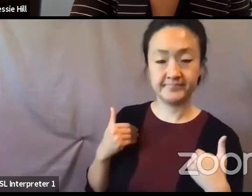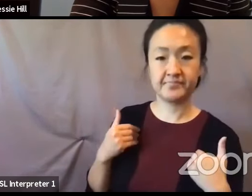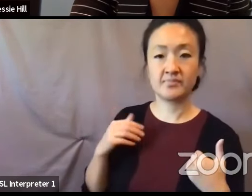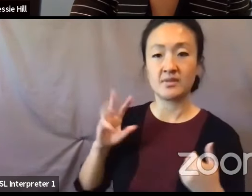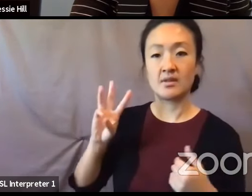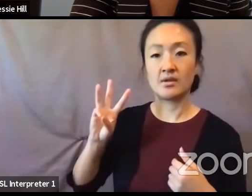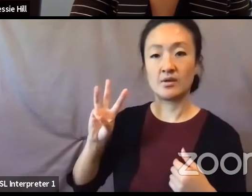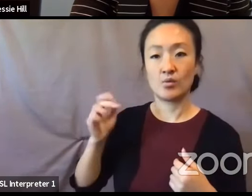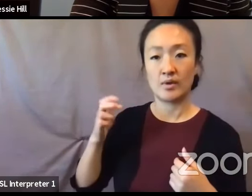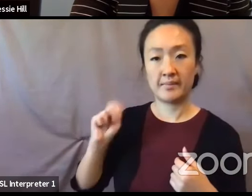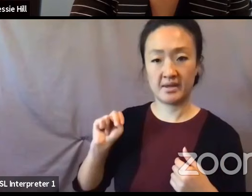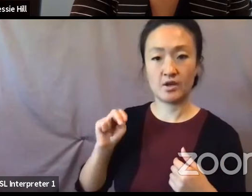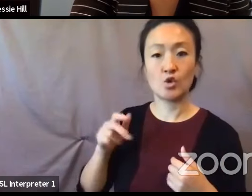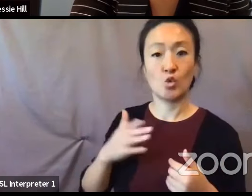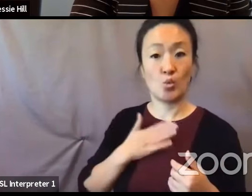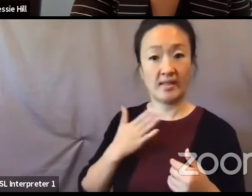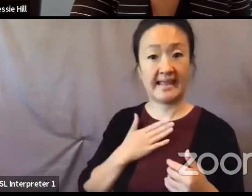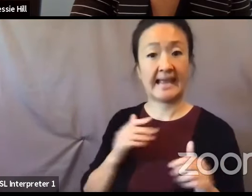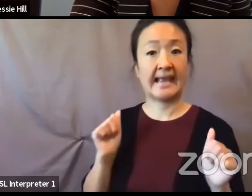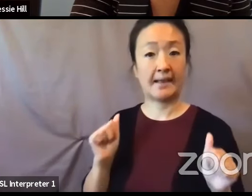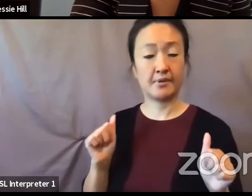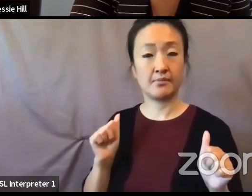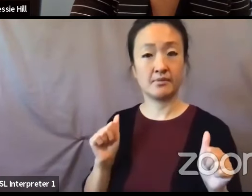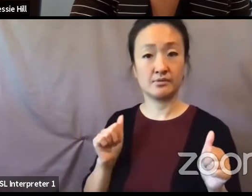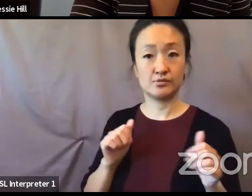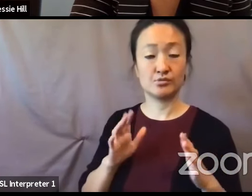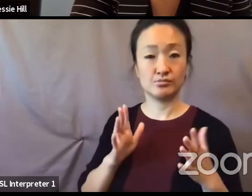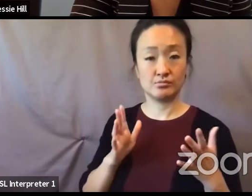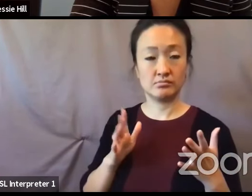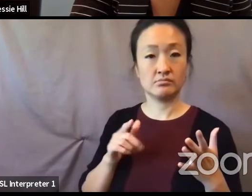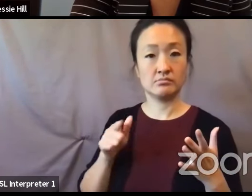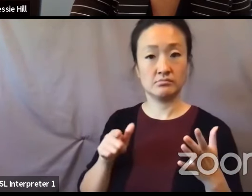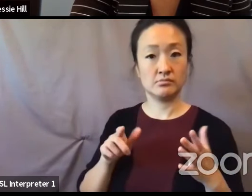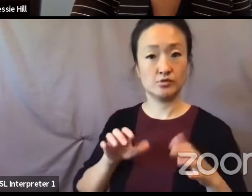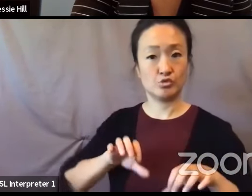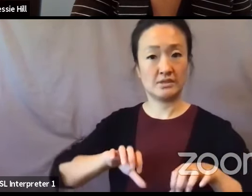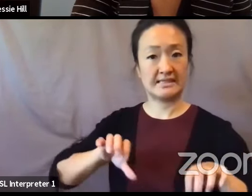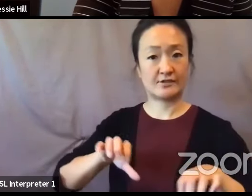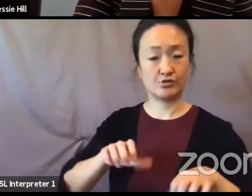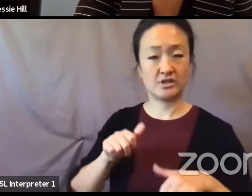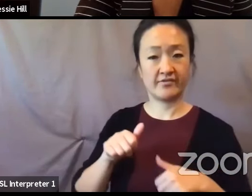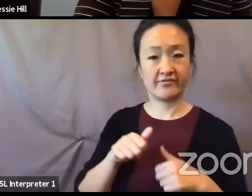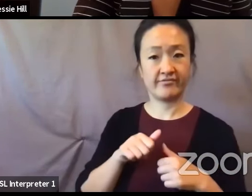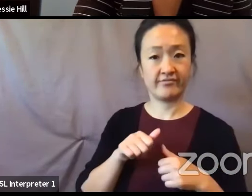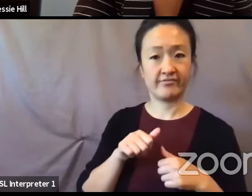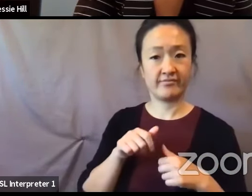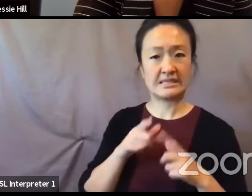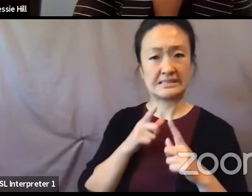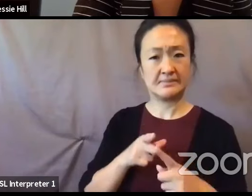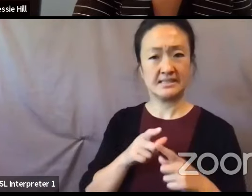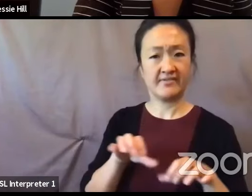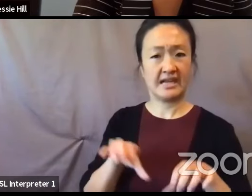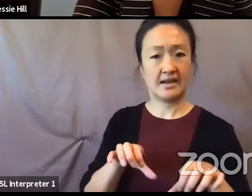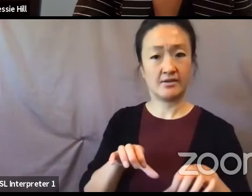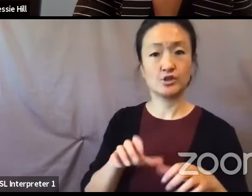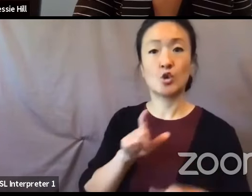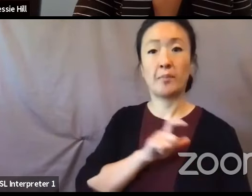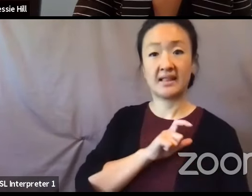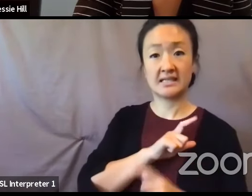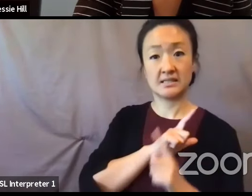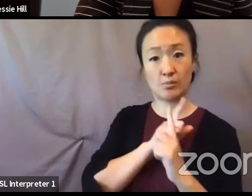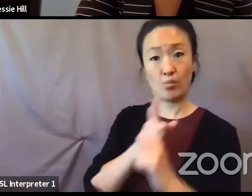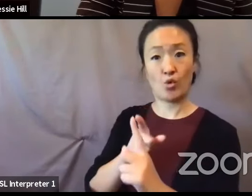and willing of defending yourself as communicative content. Police will often point to the presence of a weapon as